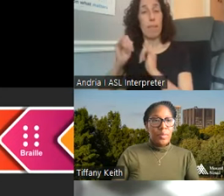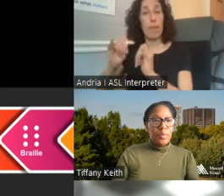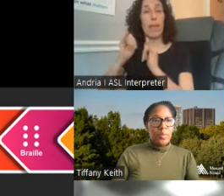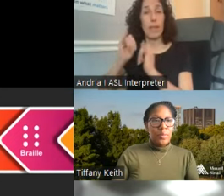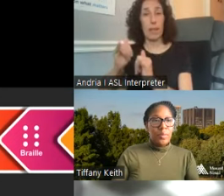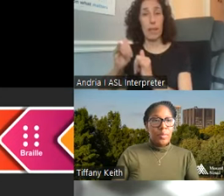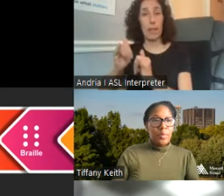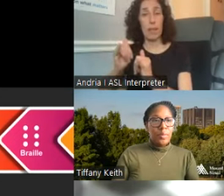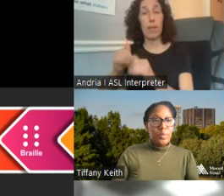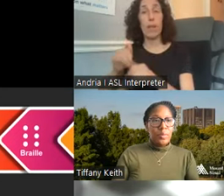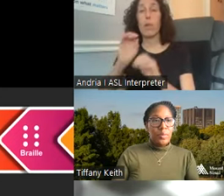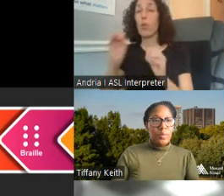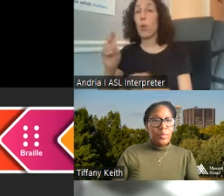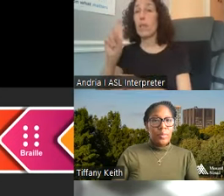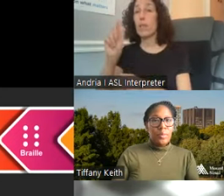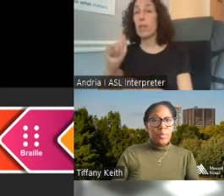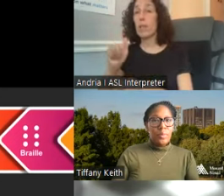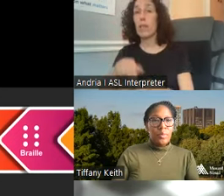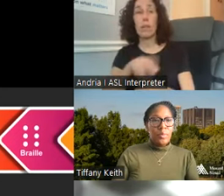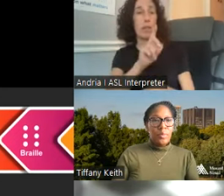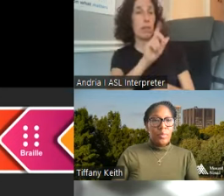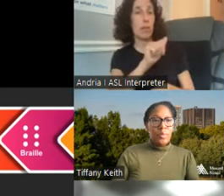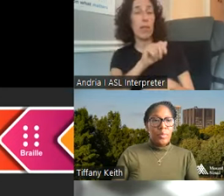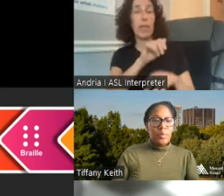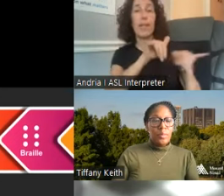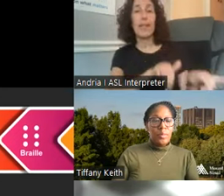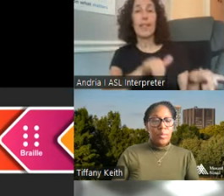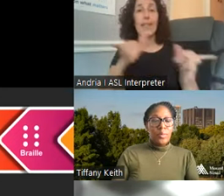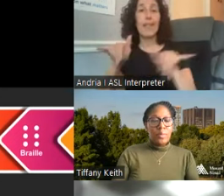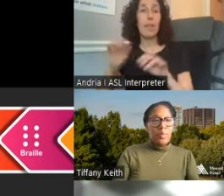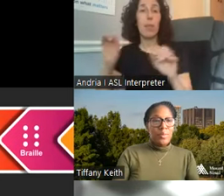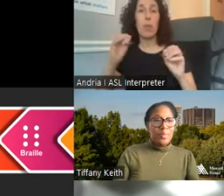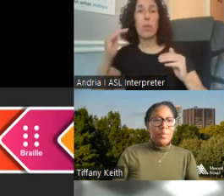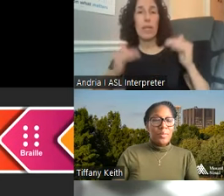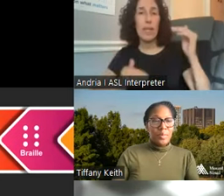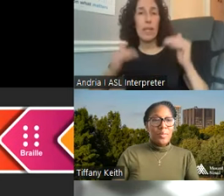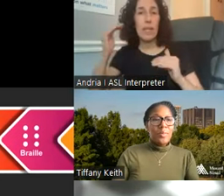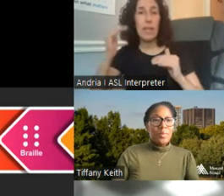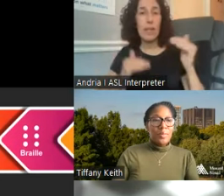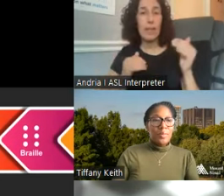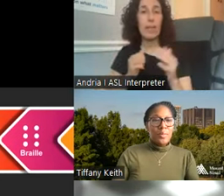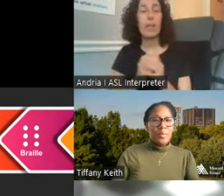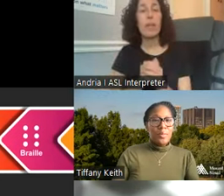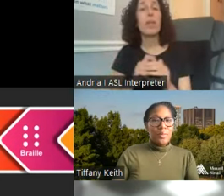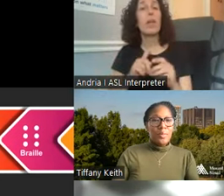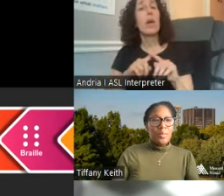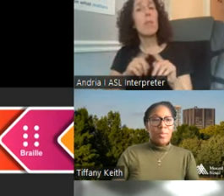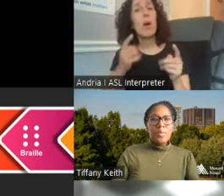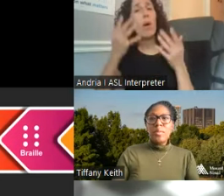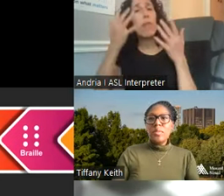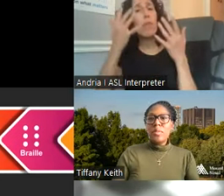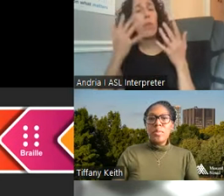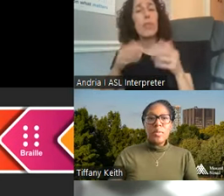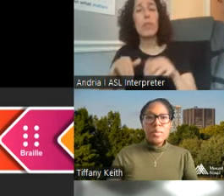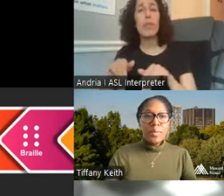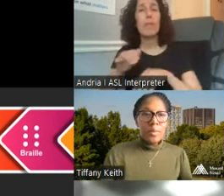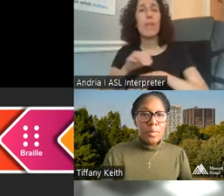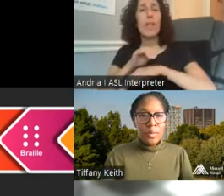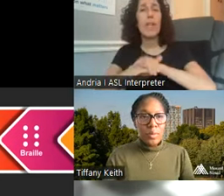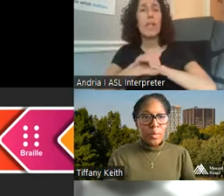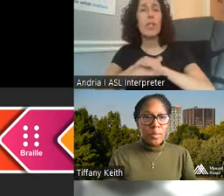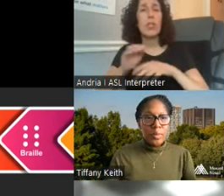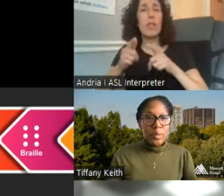Again, we see this a lot in the language that we use, that quote unquote standard English that we tend to use has a lot of